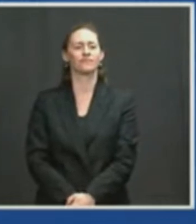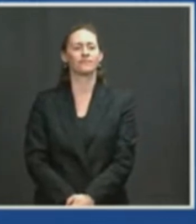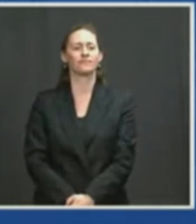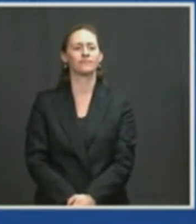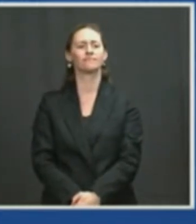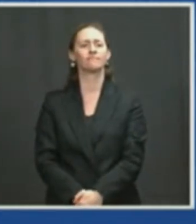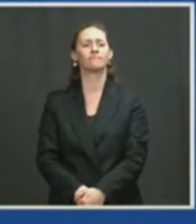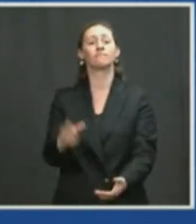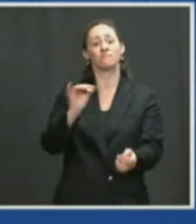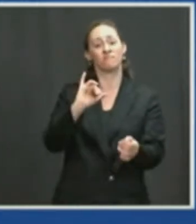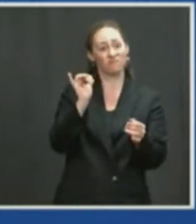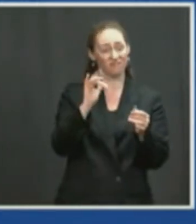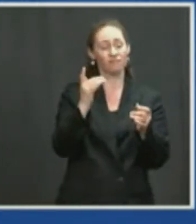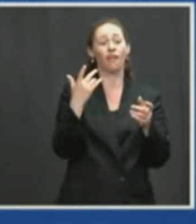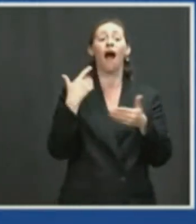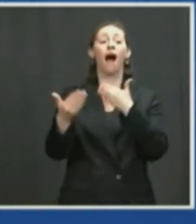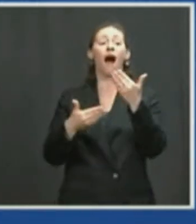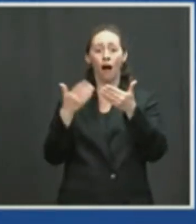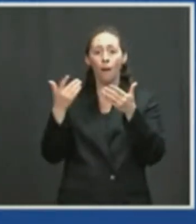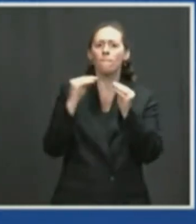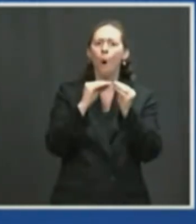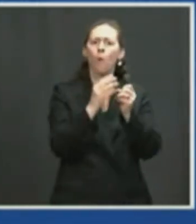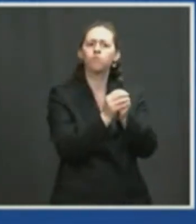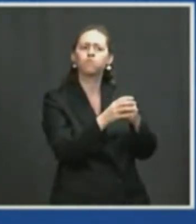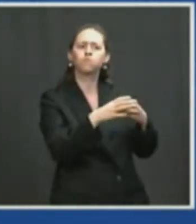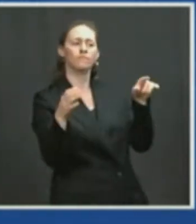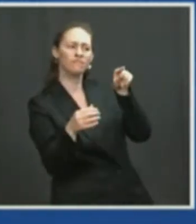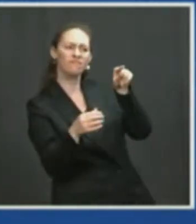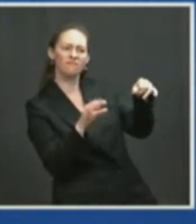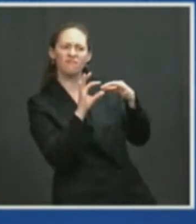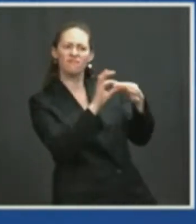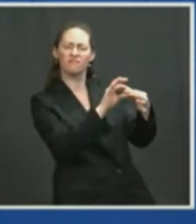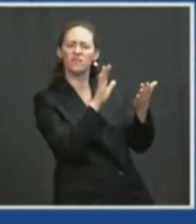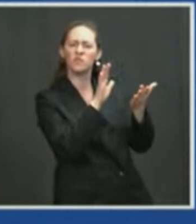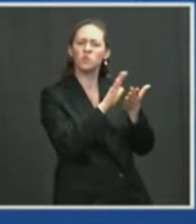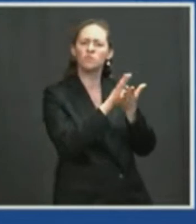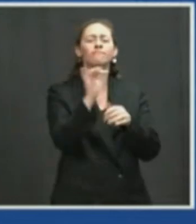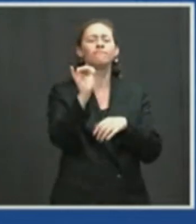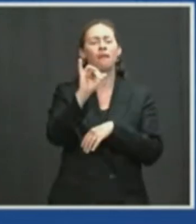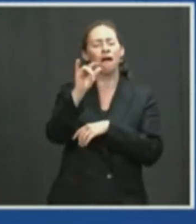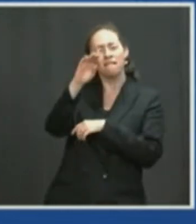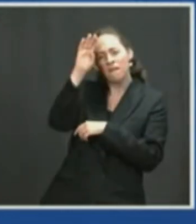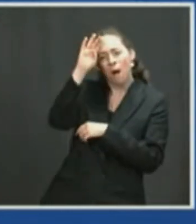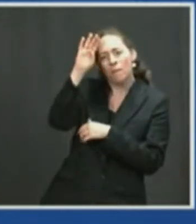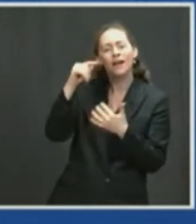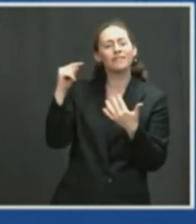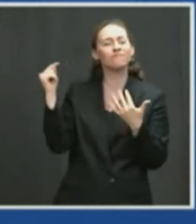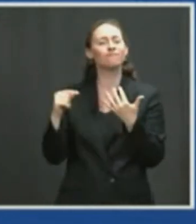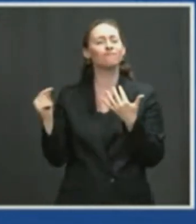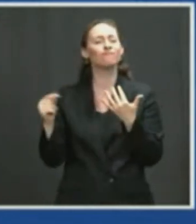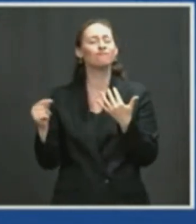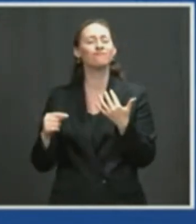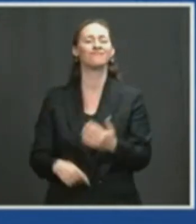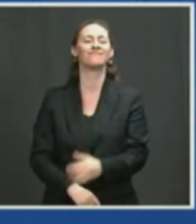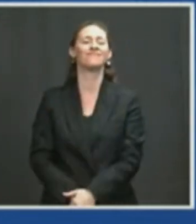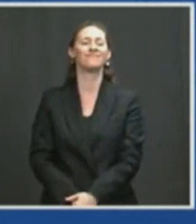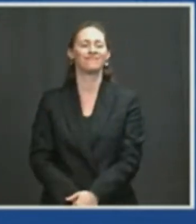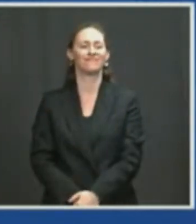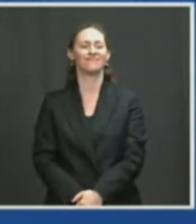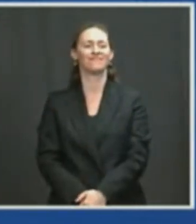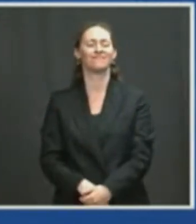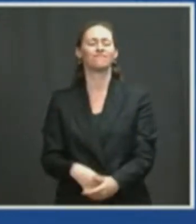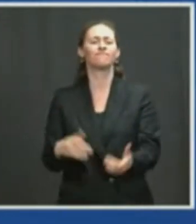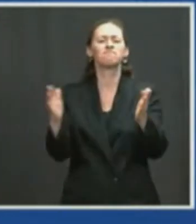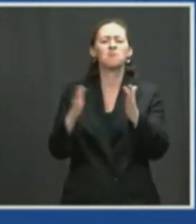to support state and local governments, which will help get more people back to work. Small and medium-sized businesses